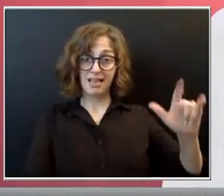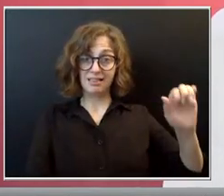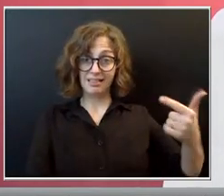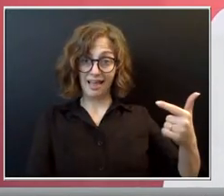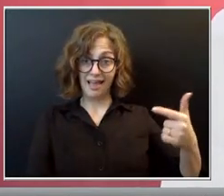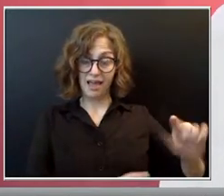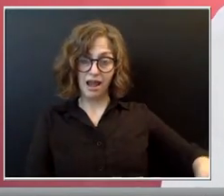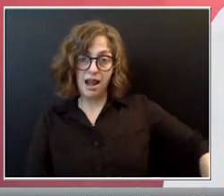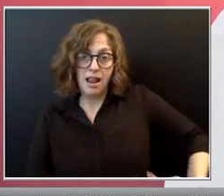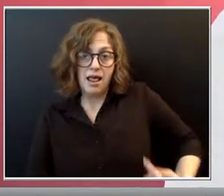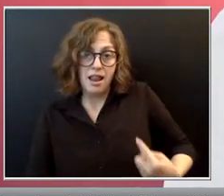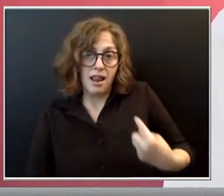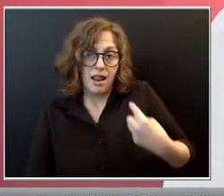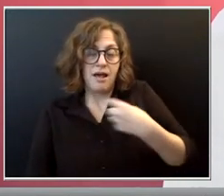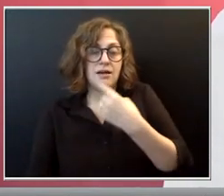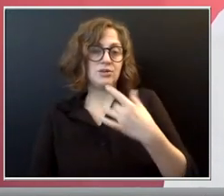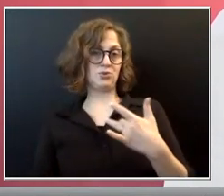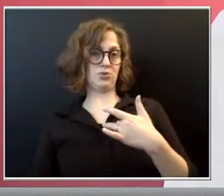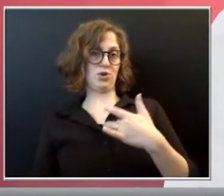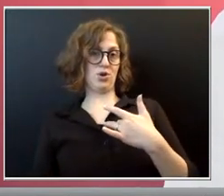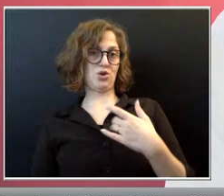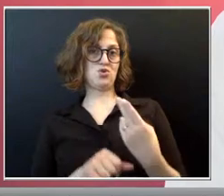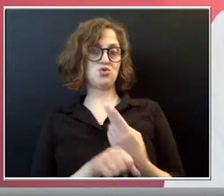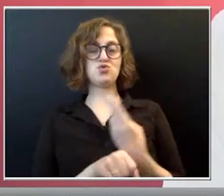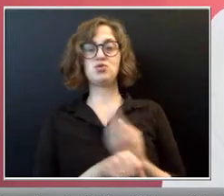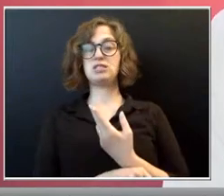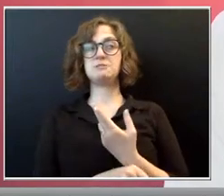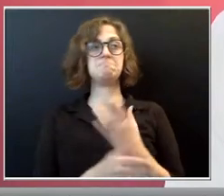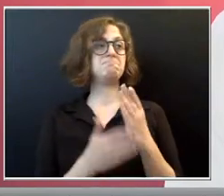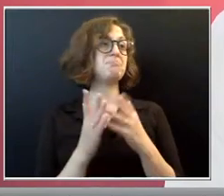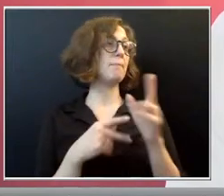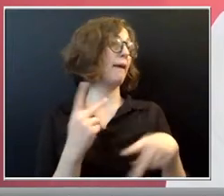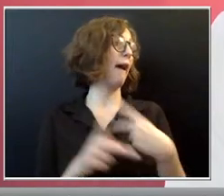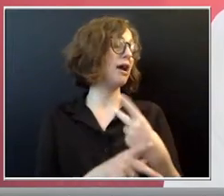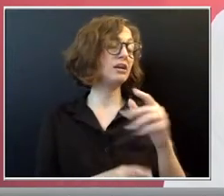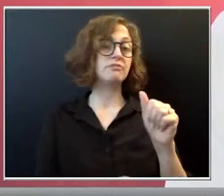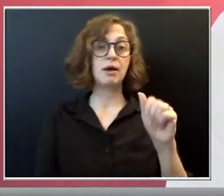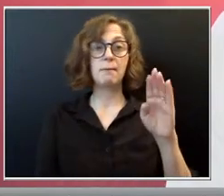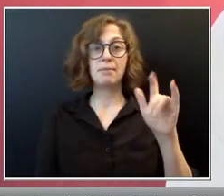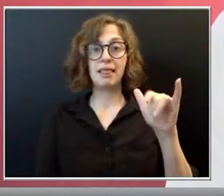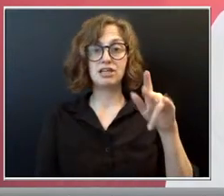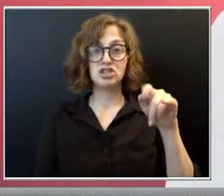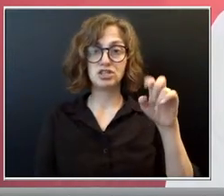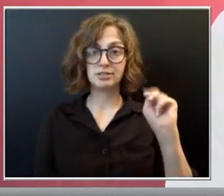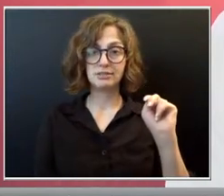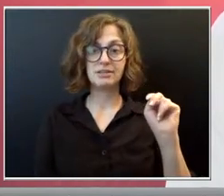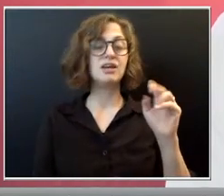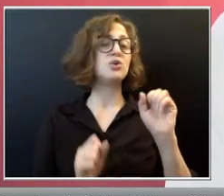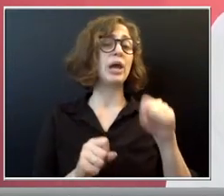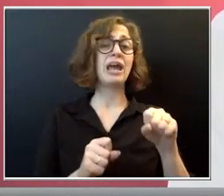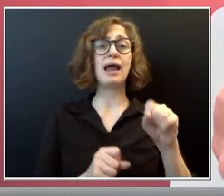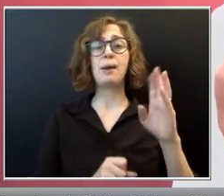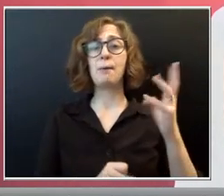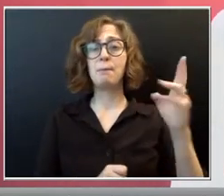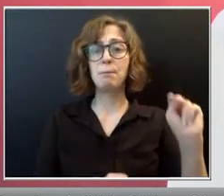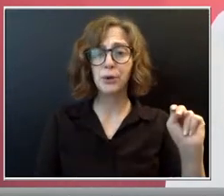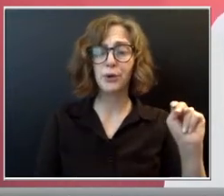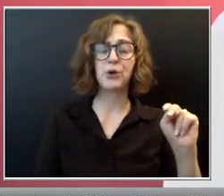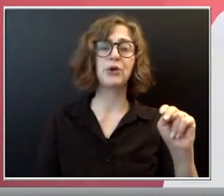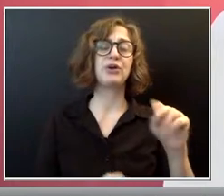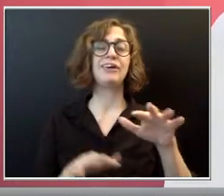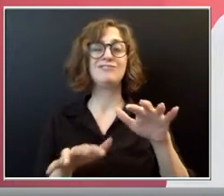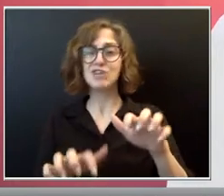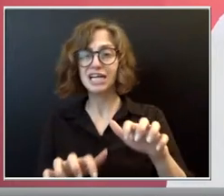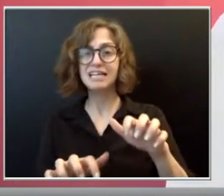some sort of ablation technology. There's various different kinds. There's kind of burning catheters, freezing catheters, laser catheters, and kind of an